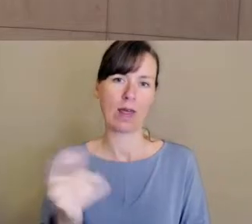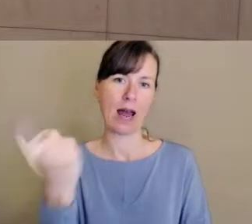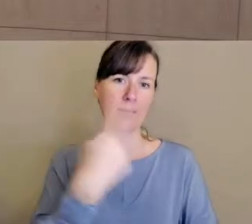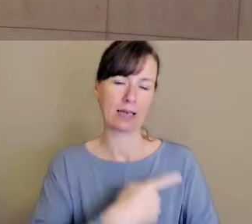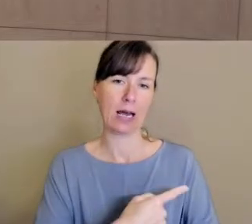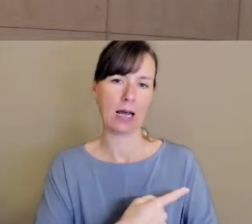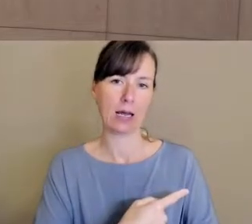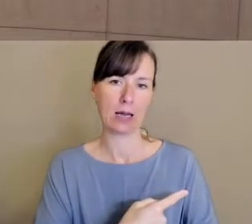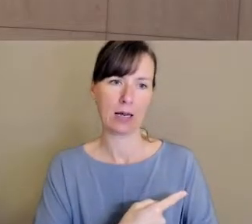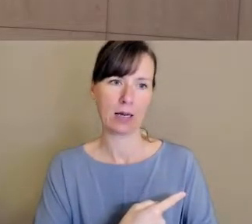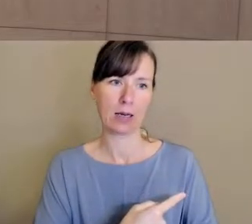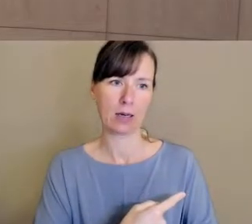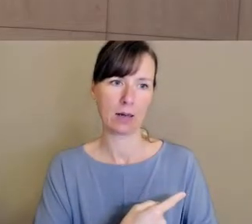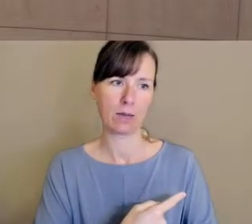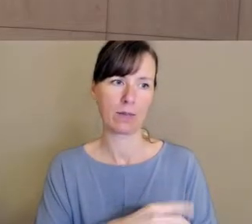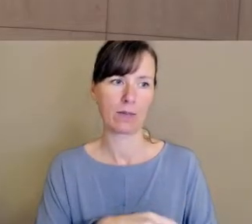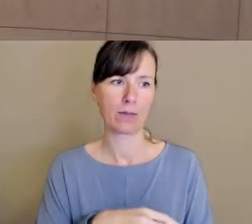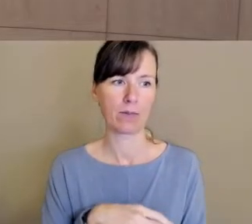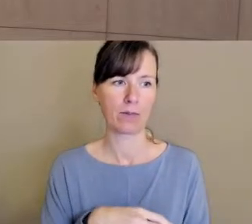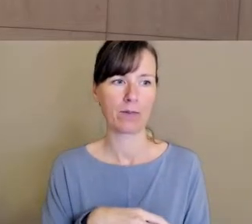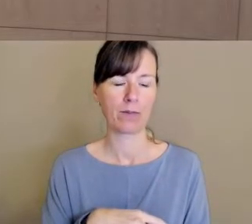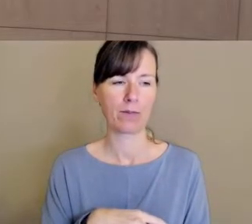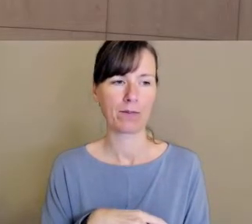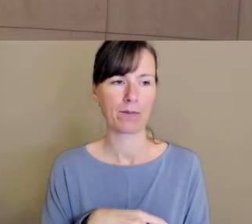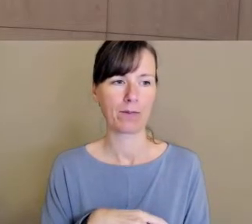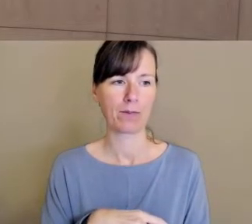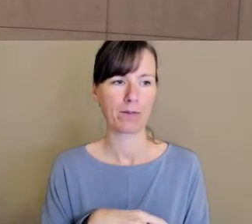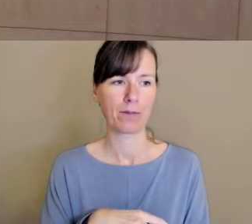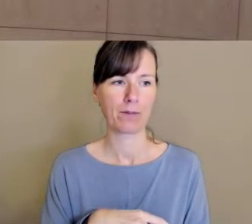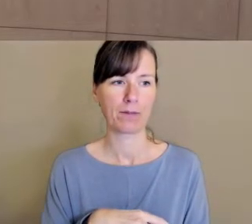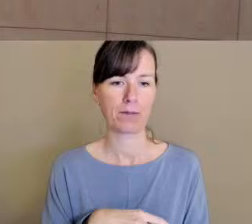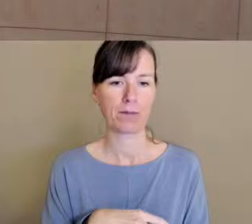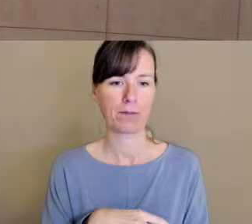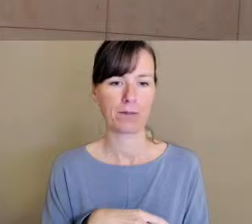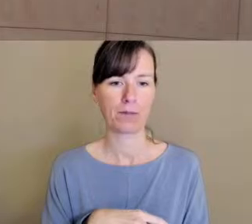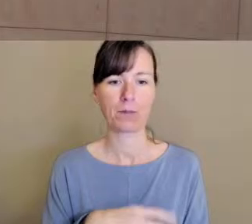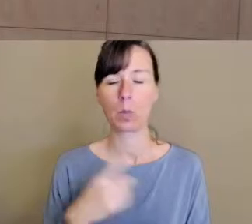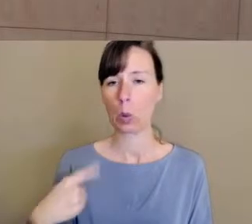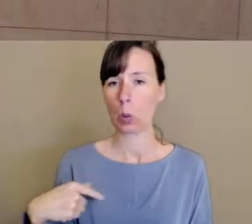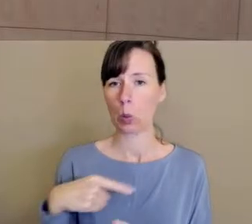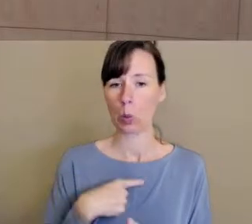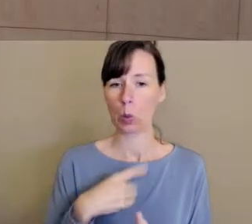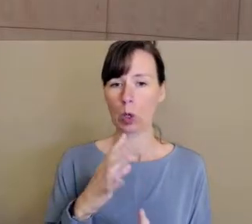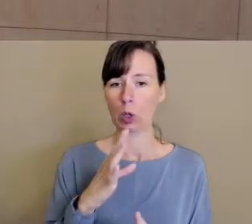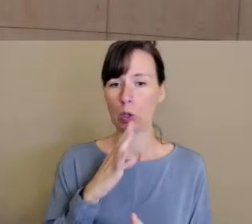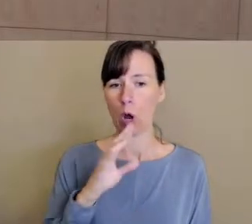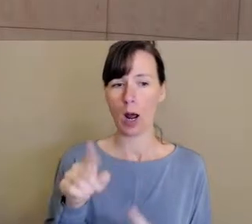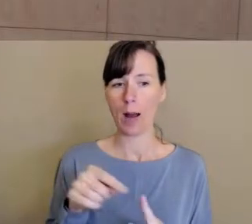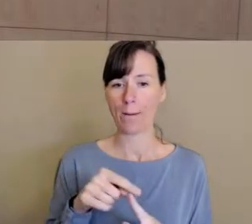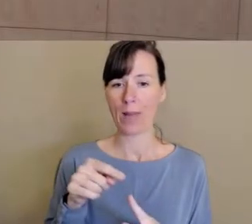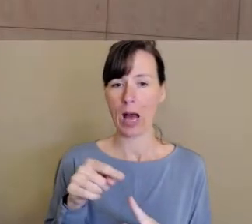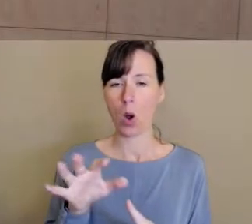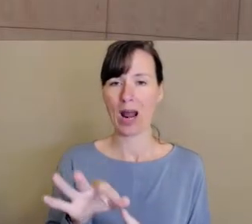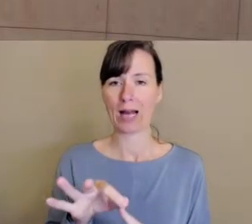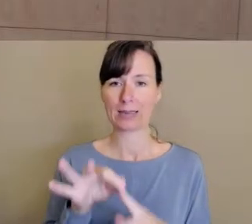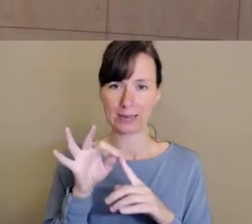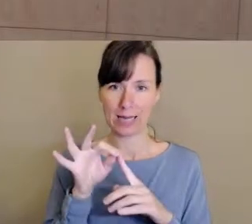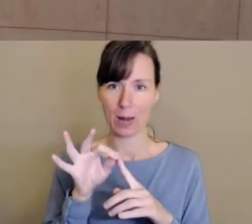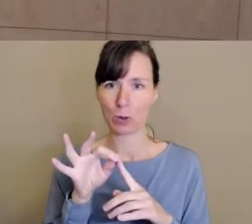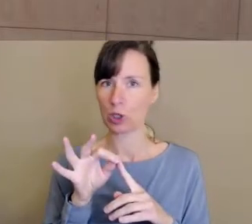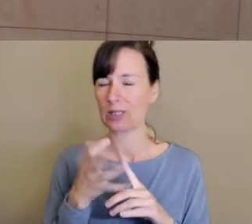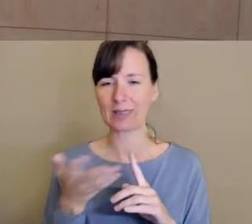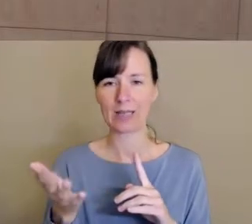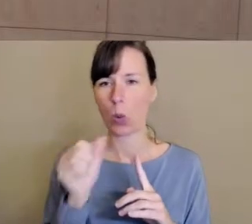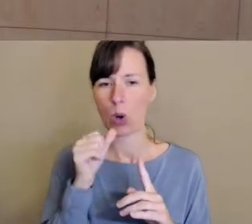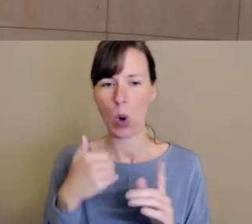So I know that we're talking about an exception, but we don't have a policy to make an exception